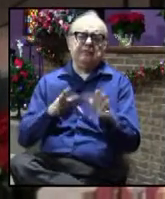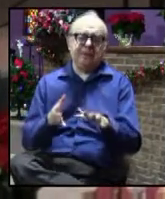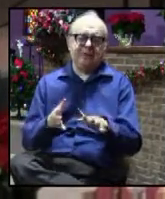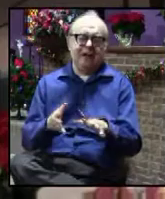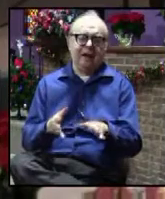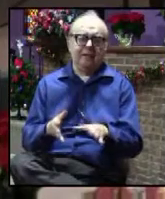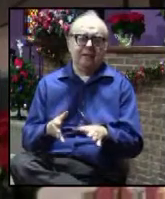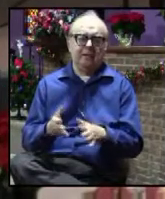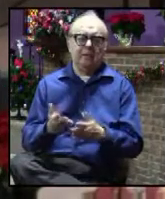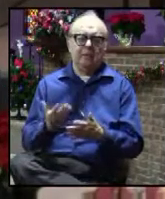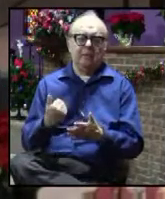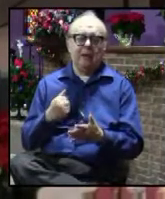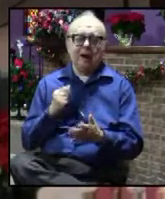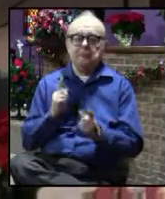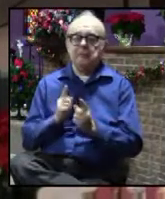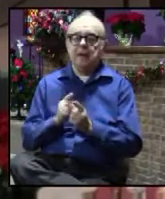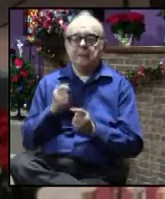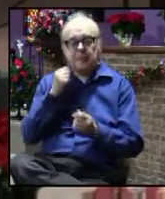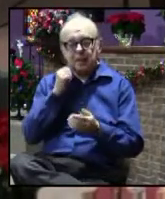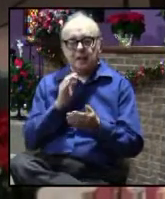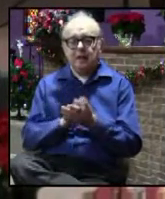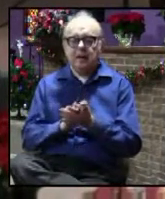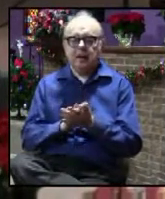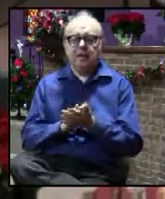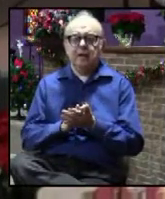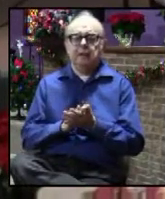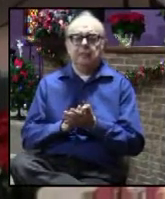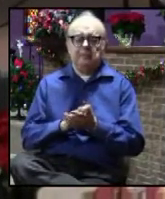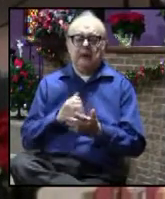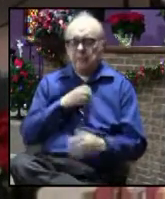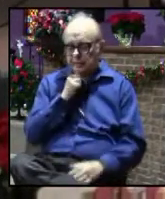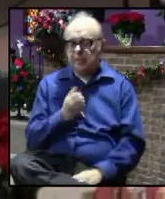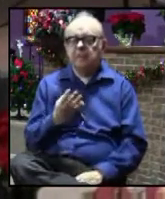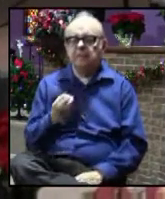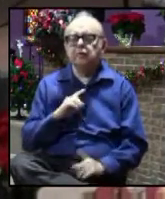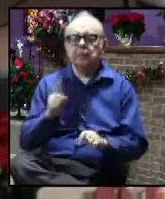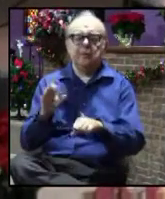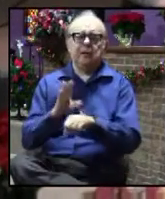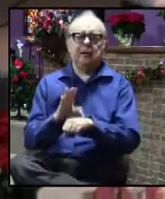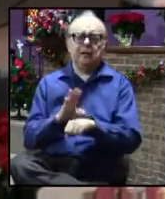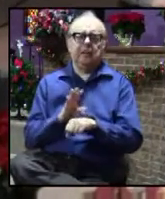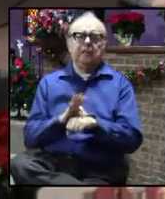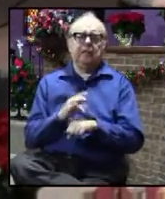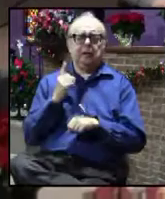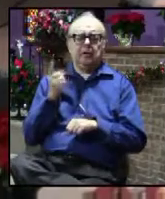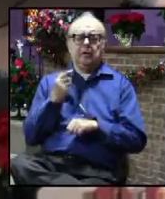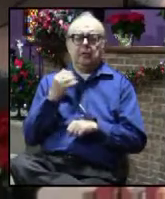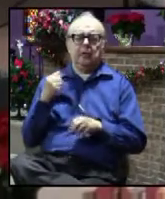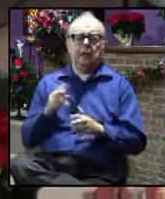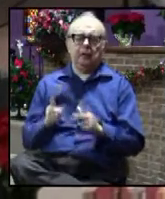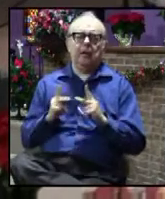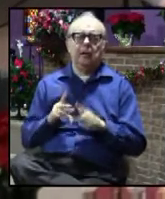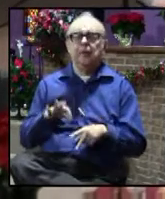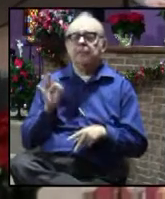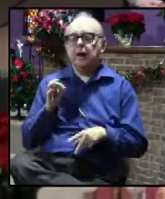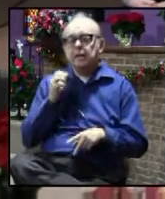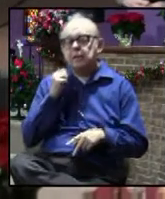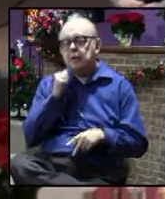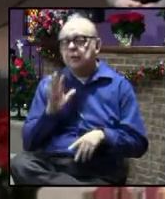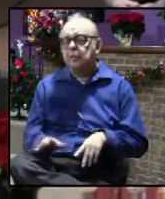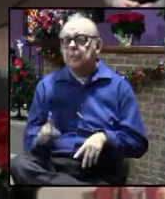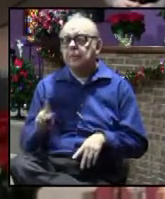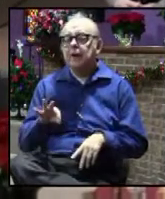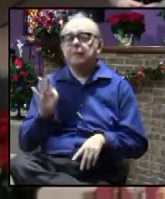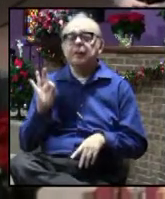But before I met my wife, even though I was 14, going to church, and I thought the best place to find a girl is in